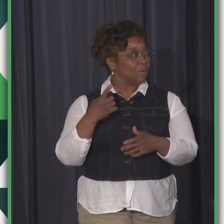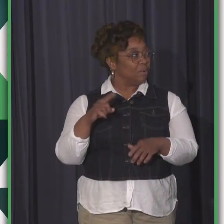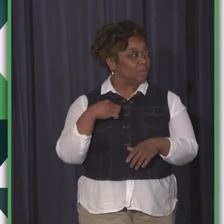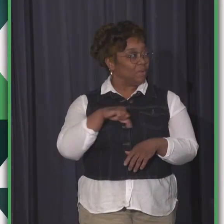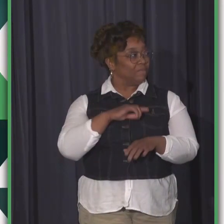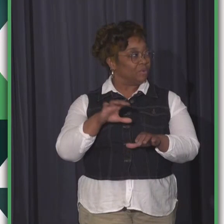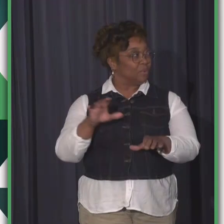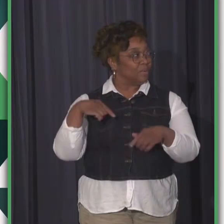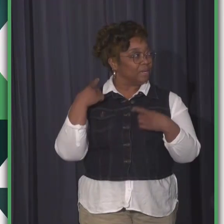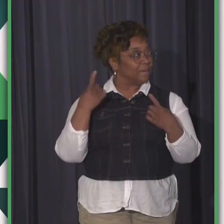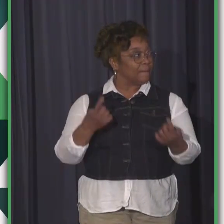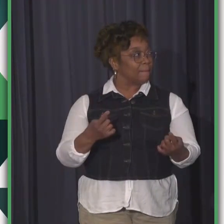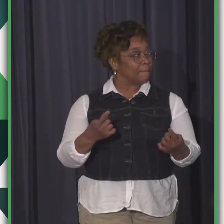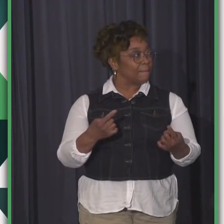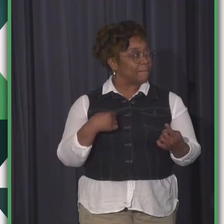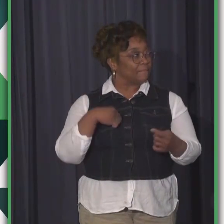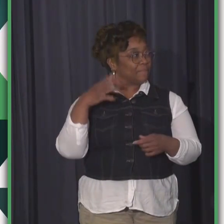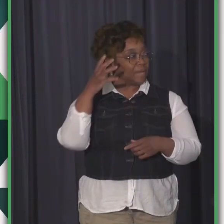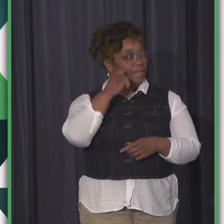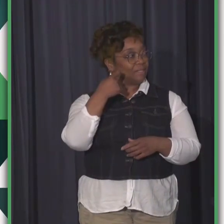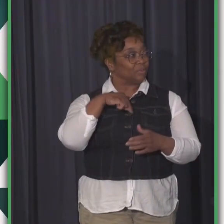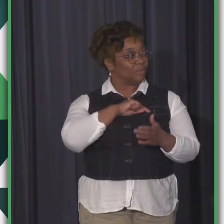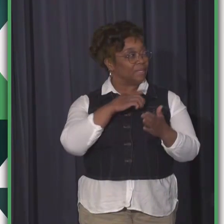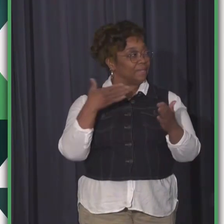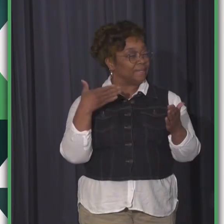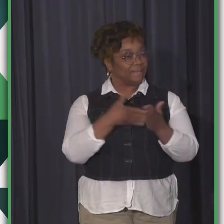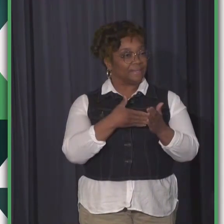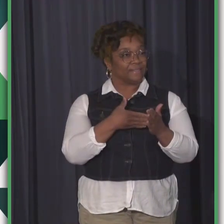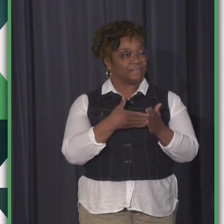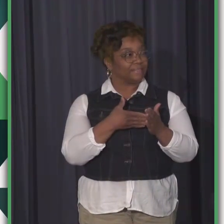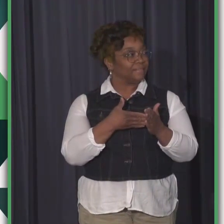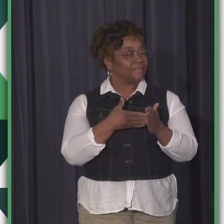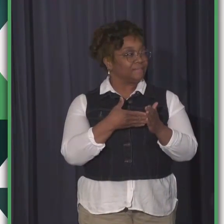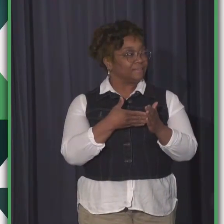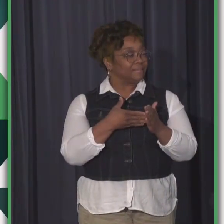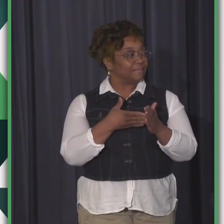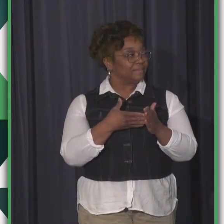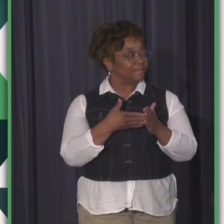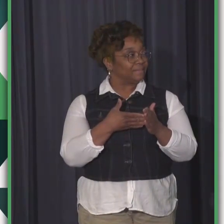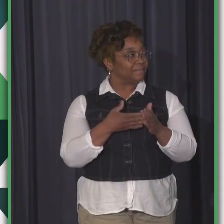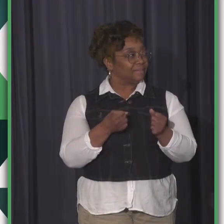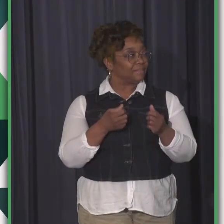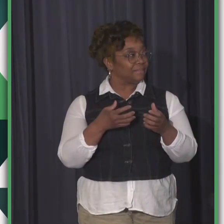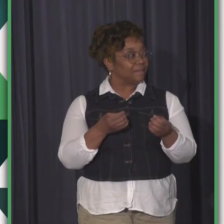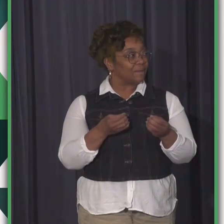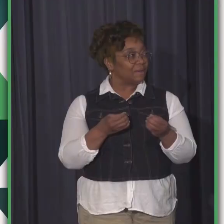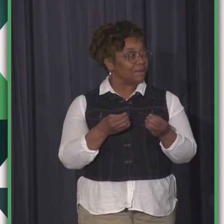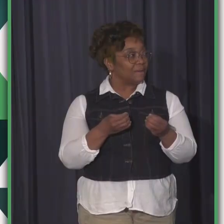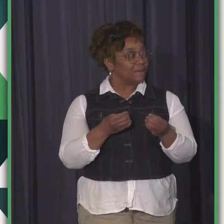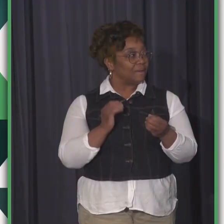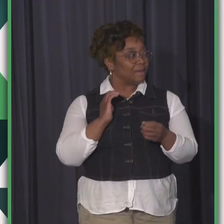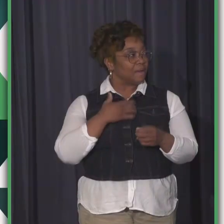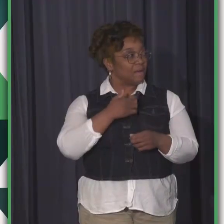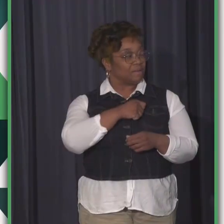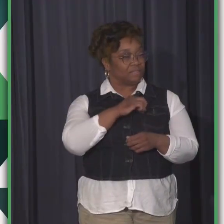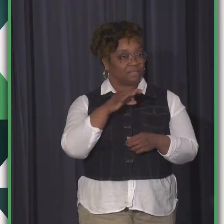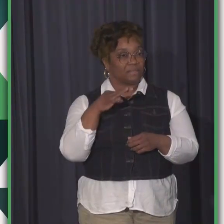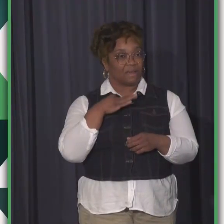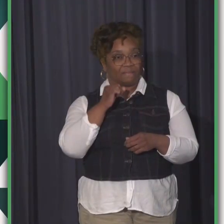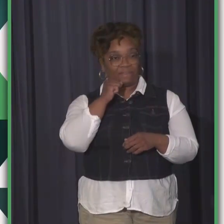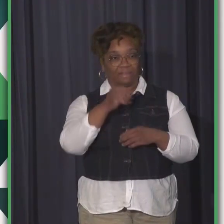it, so I guess we've been violating it, so, and our staff didn't advise